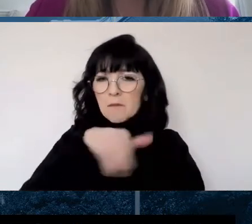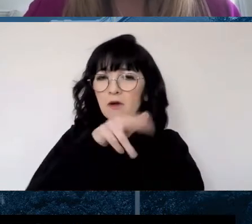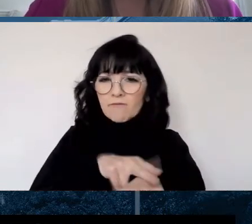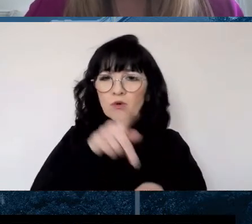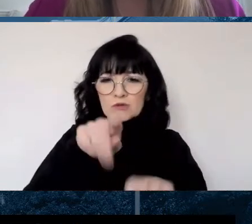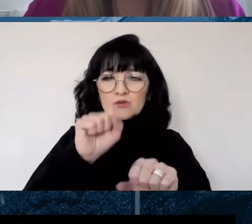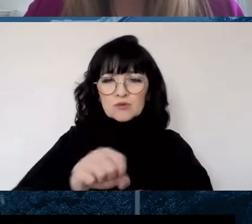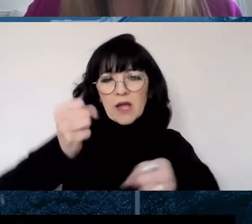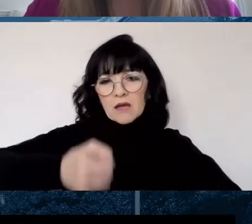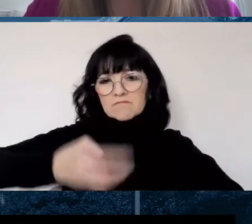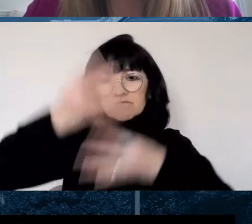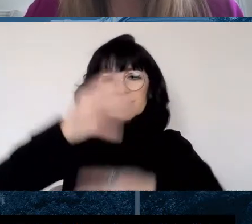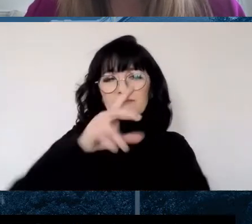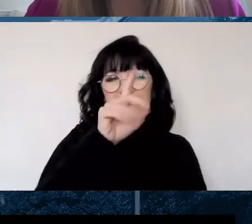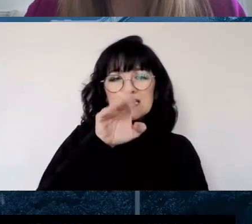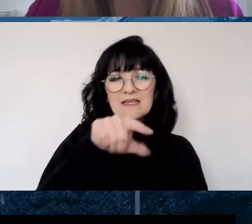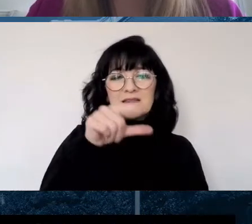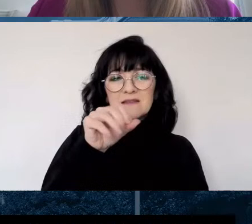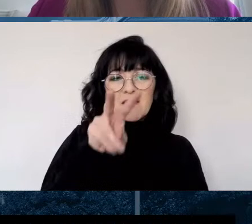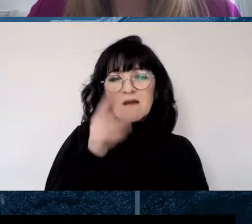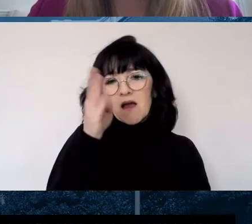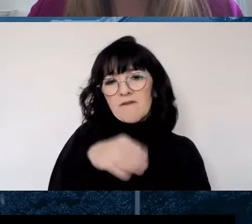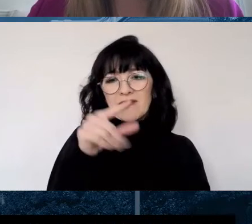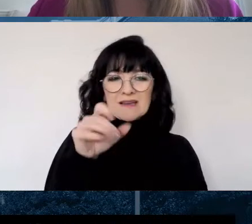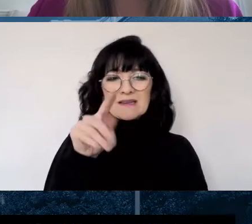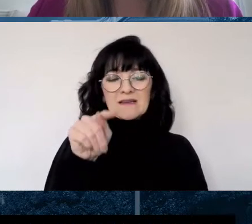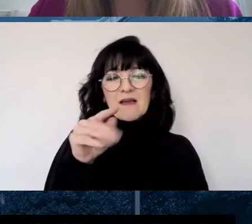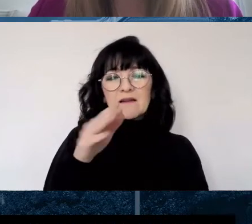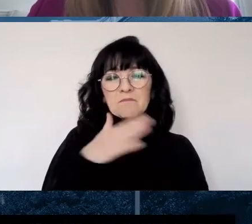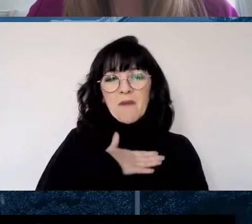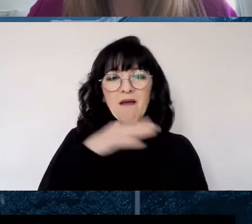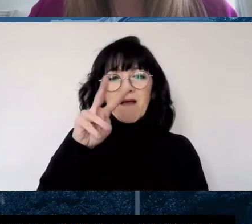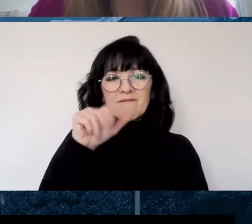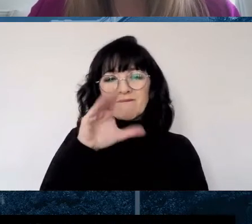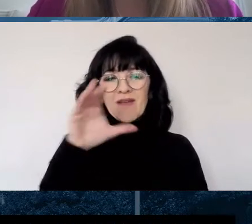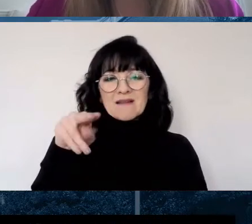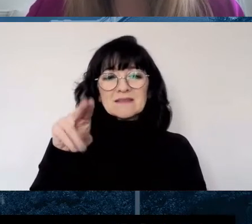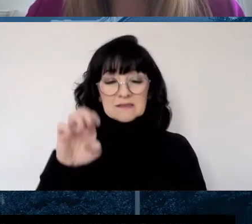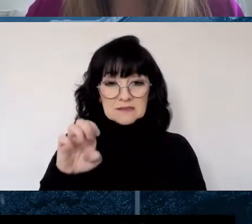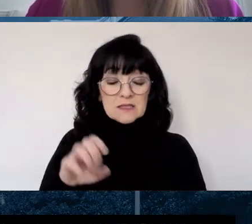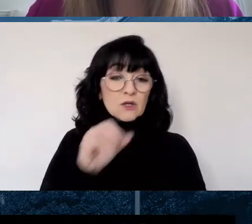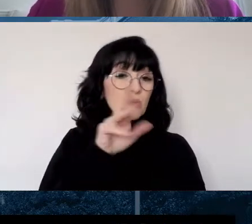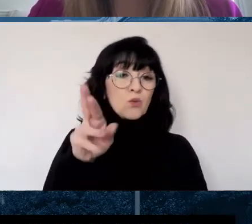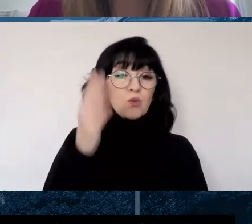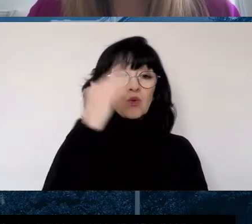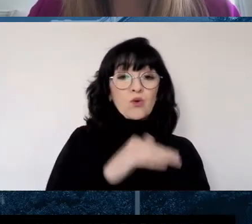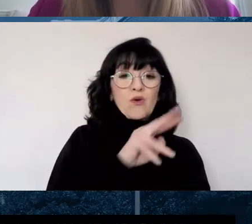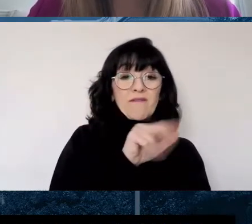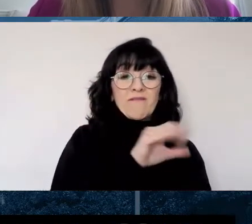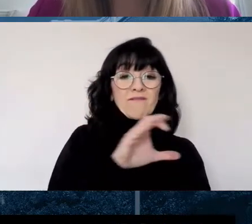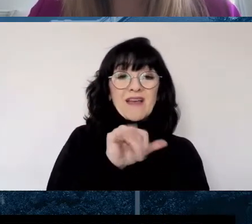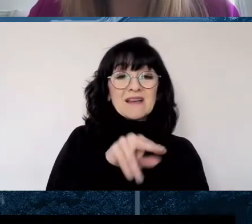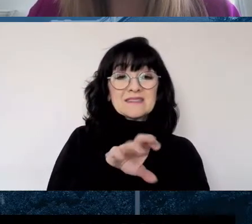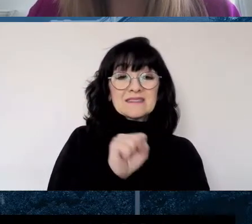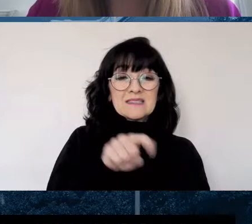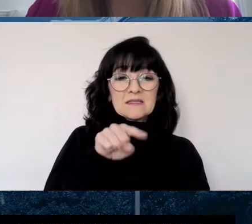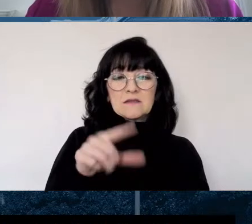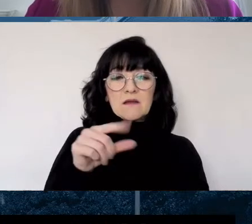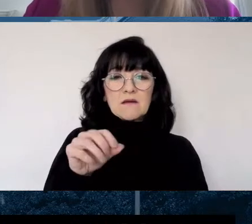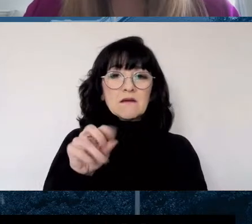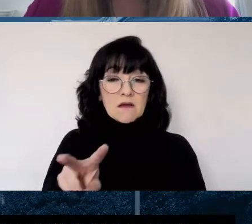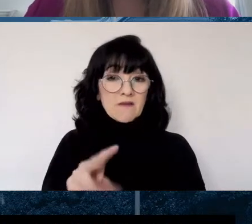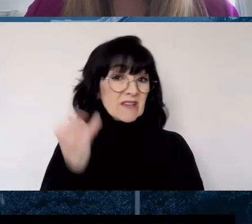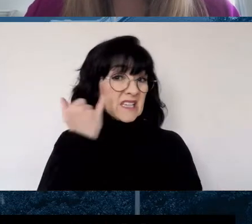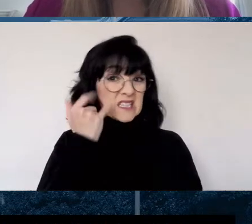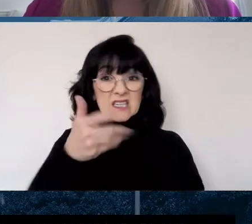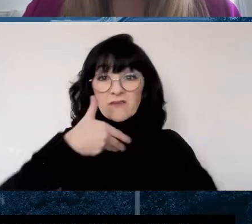de.gov/getmyvaccine or vaccines.gov for a location near you. But if you don't have a computer, you can text "get vax"